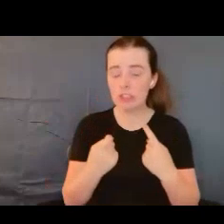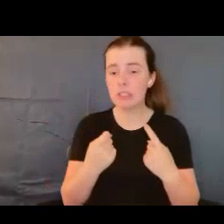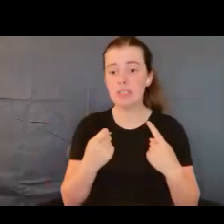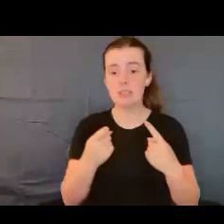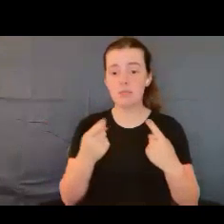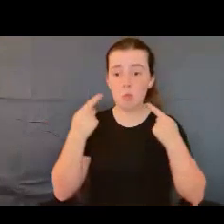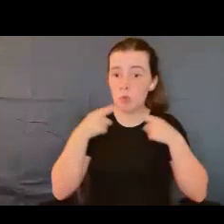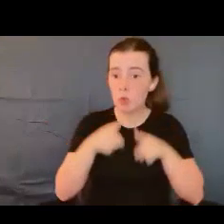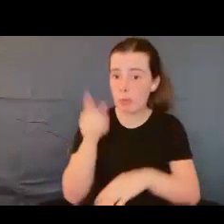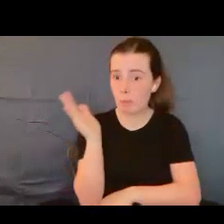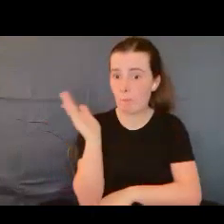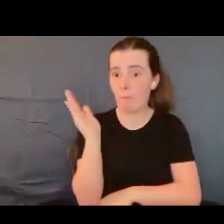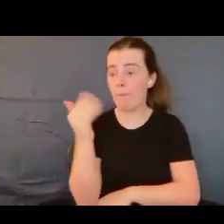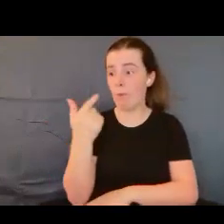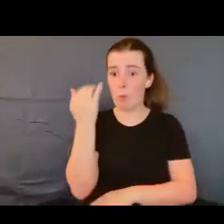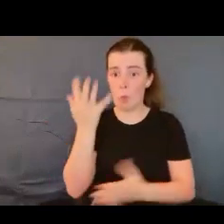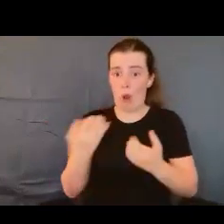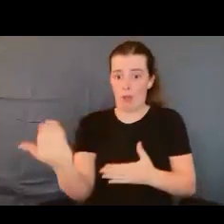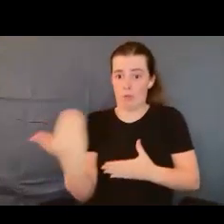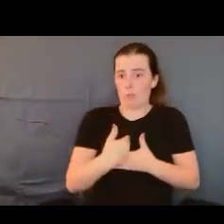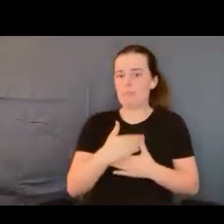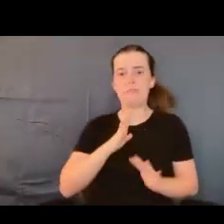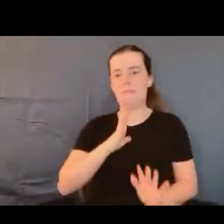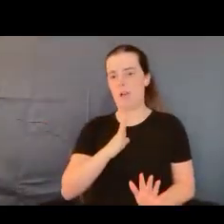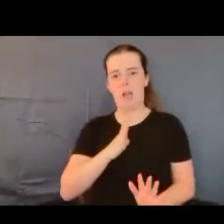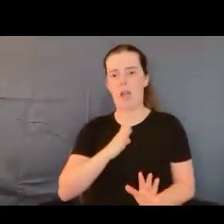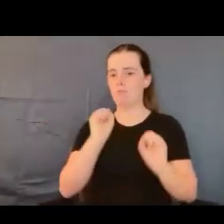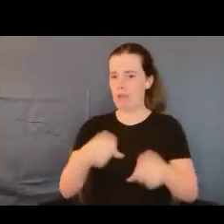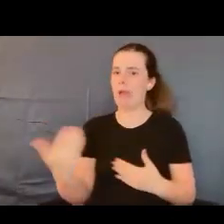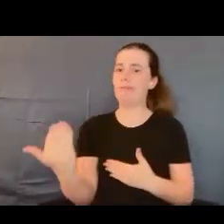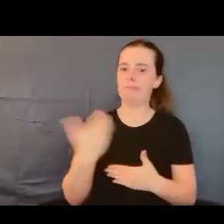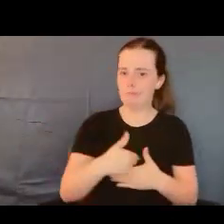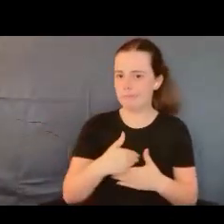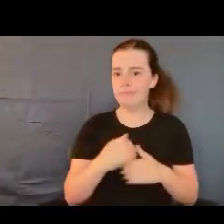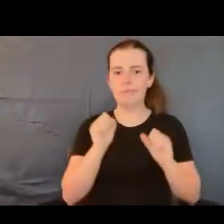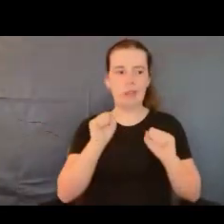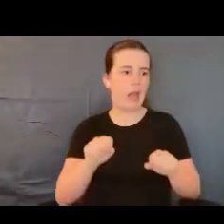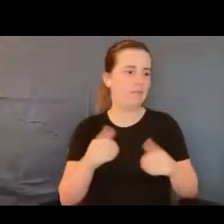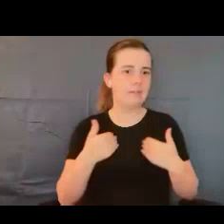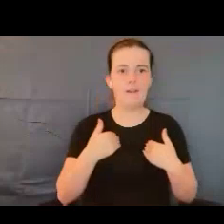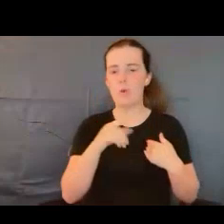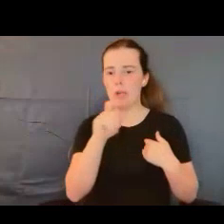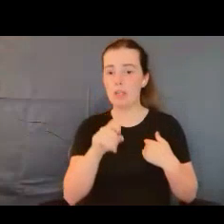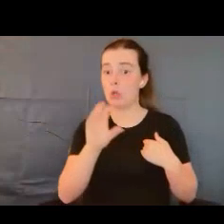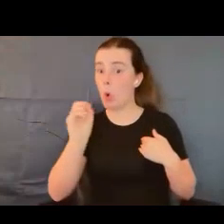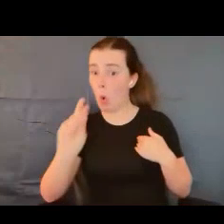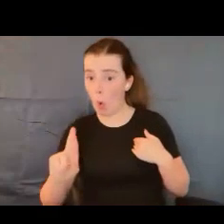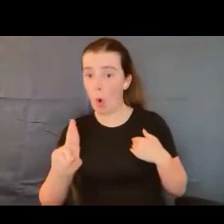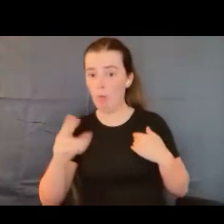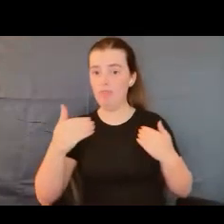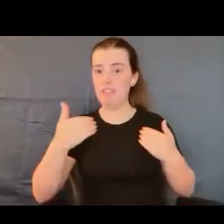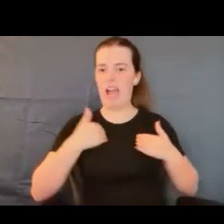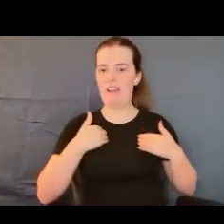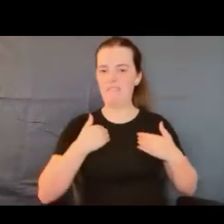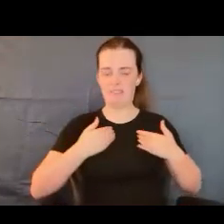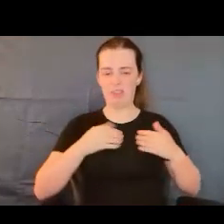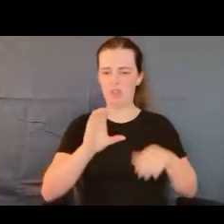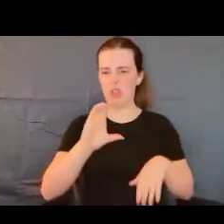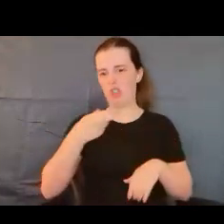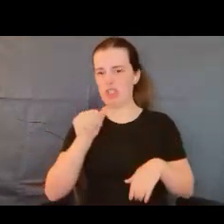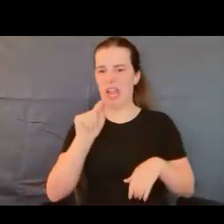all being interrupted. I would love to have a conversation with it. So feel free to interrupt with questions, or I believe you can put them in the chat as well.